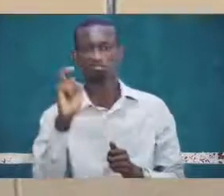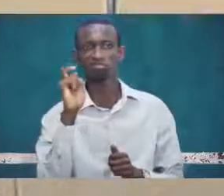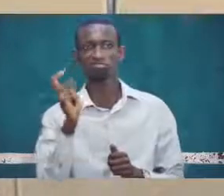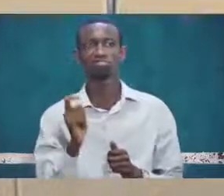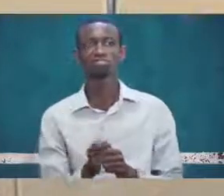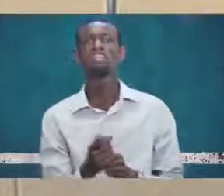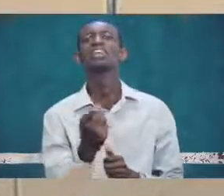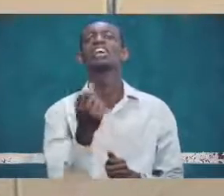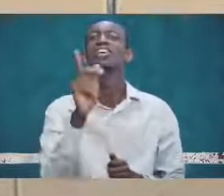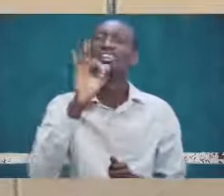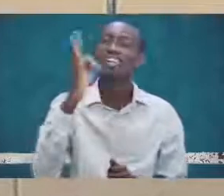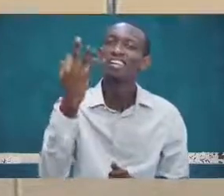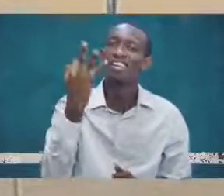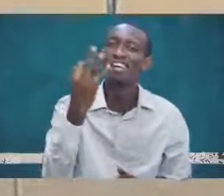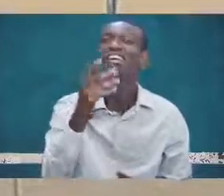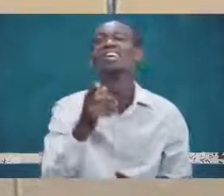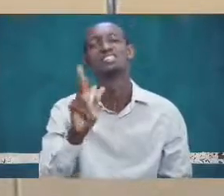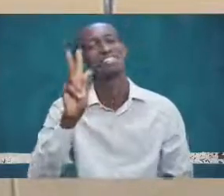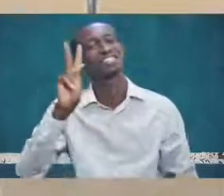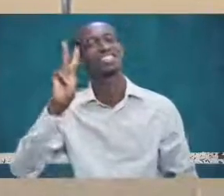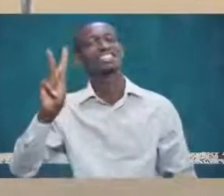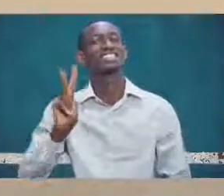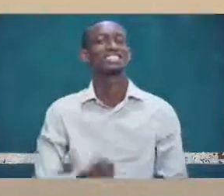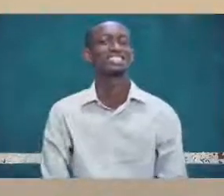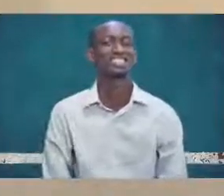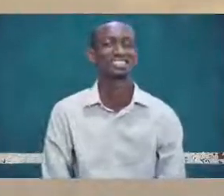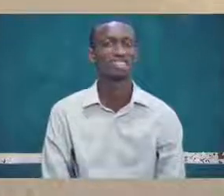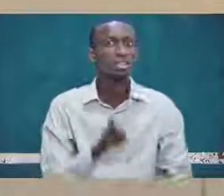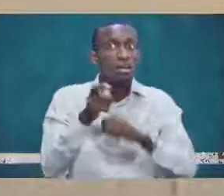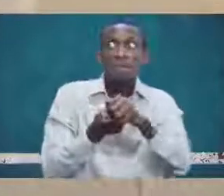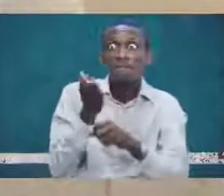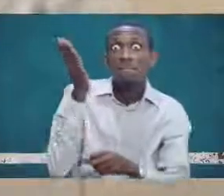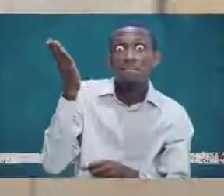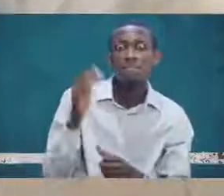is k. Now, from there,